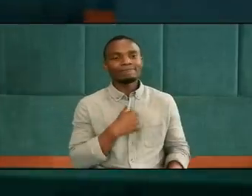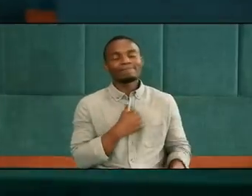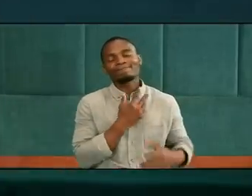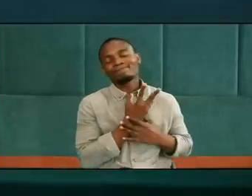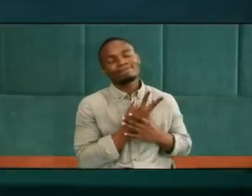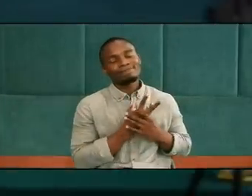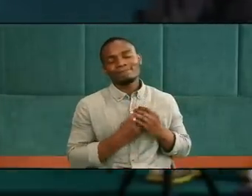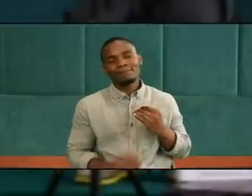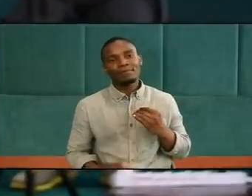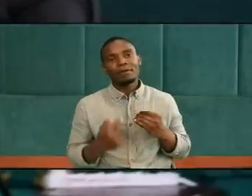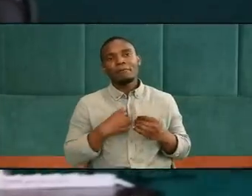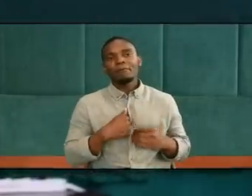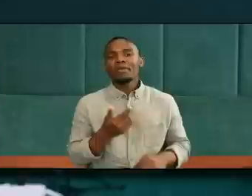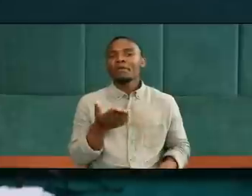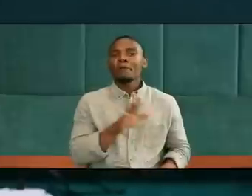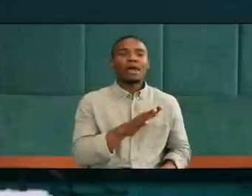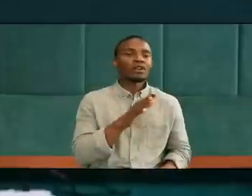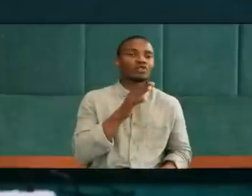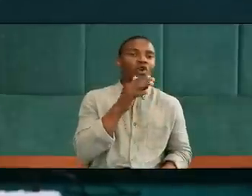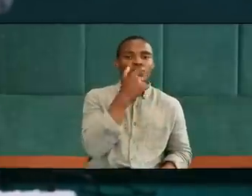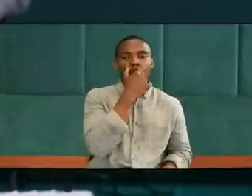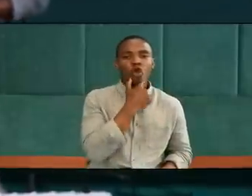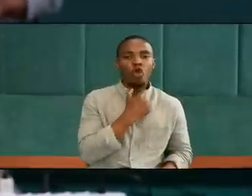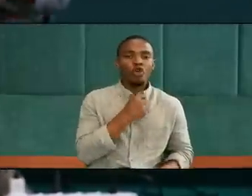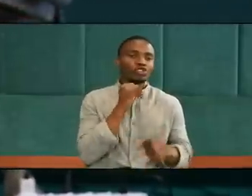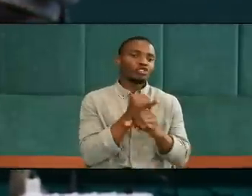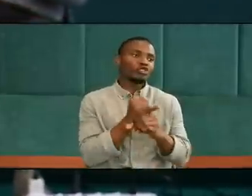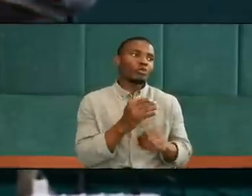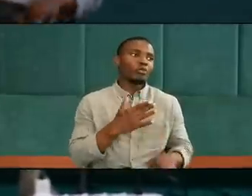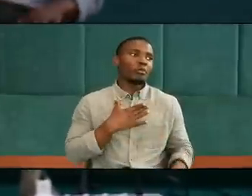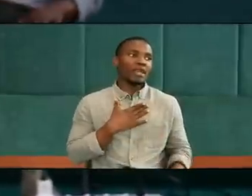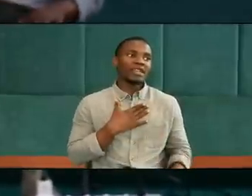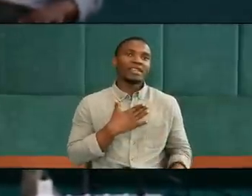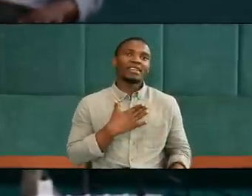depressed. I'll go back to my old job."